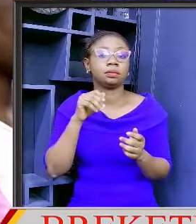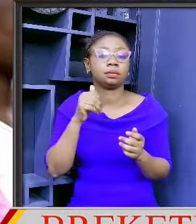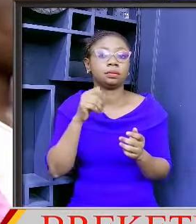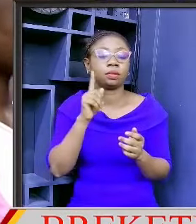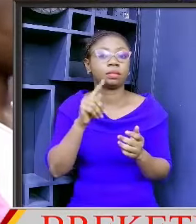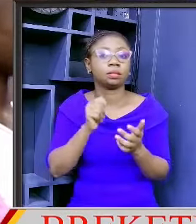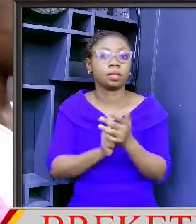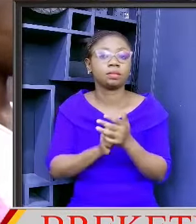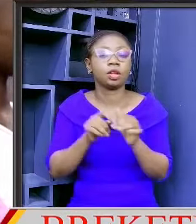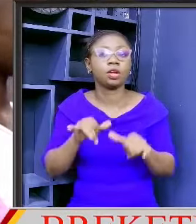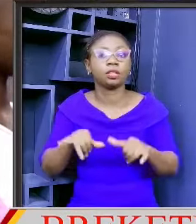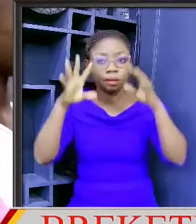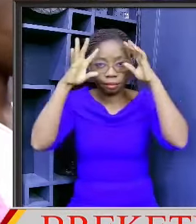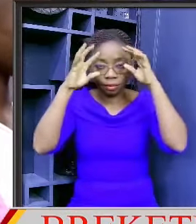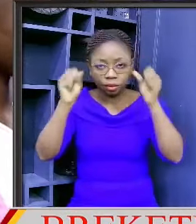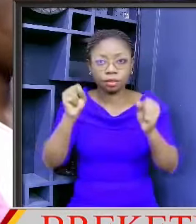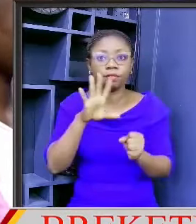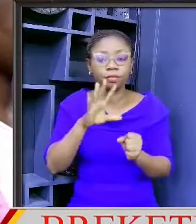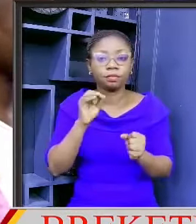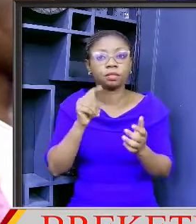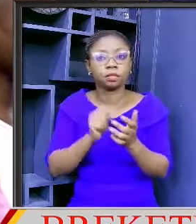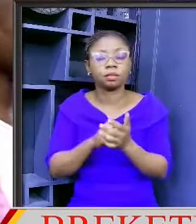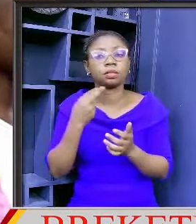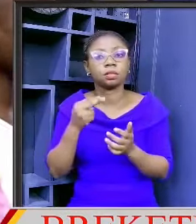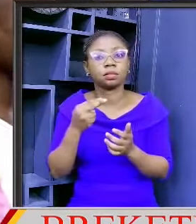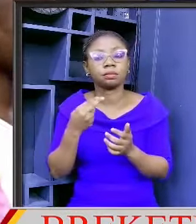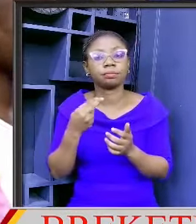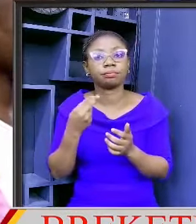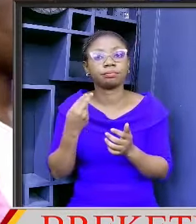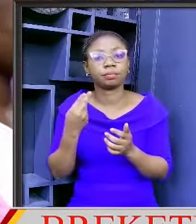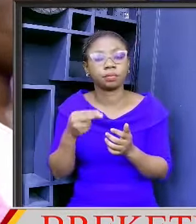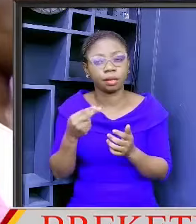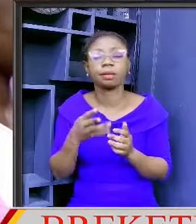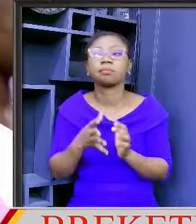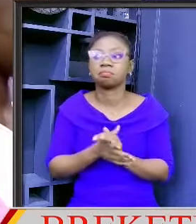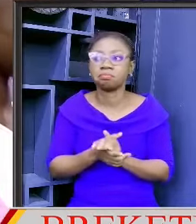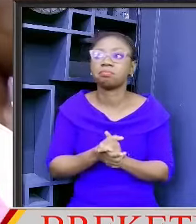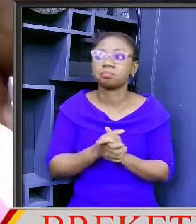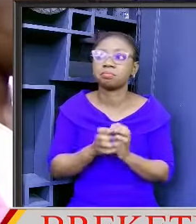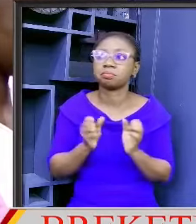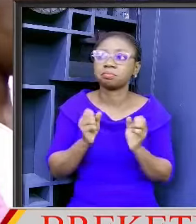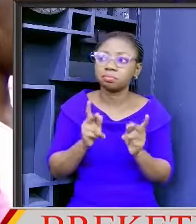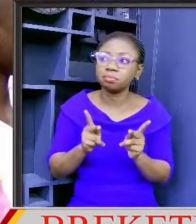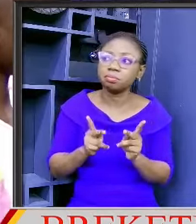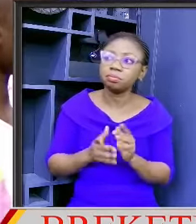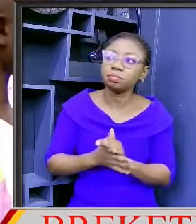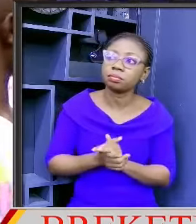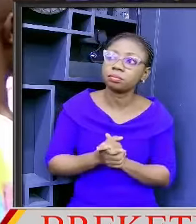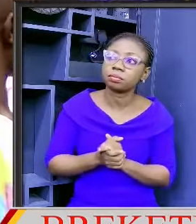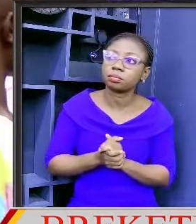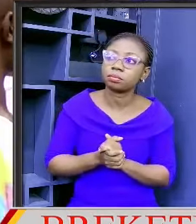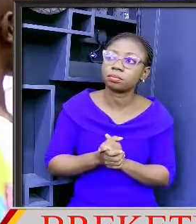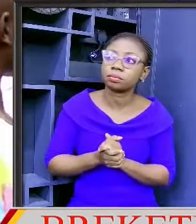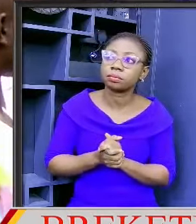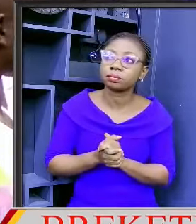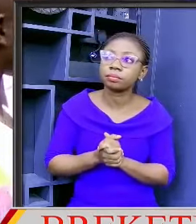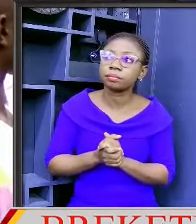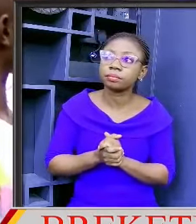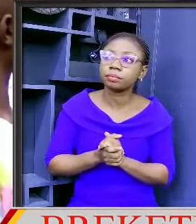now, then ordinary president, 50,000 naira. Okay. My president, sir. Mm-hmm. Bashiru, the